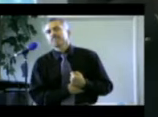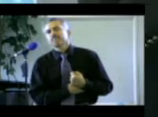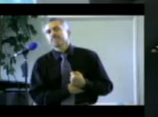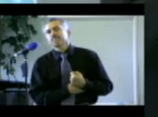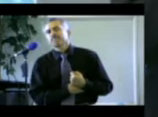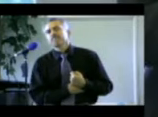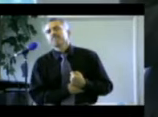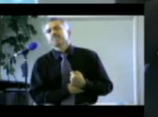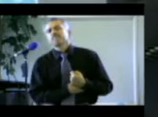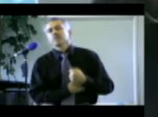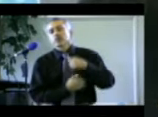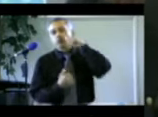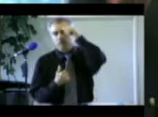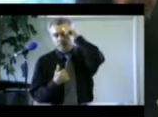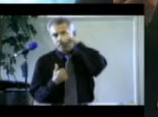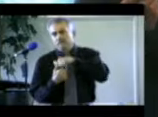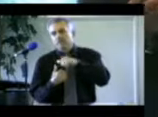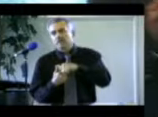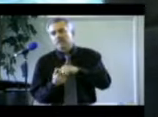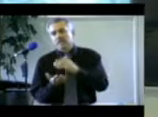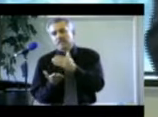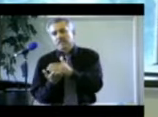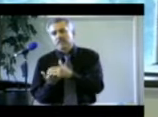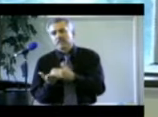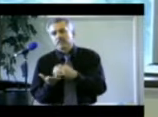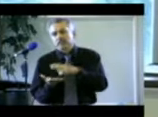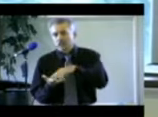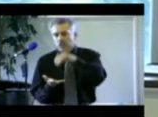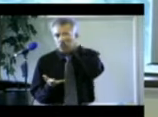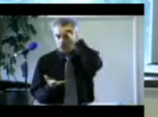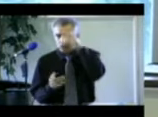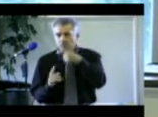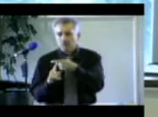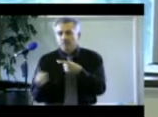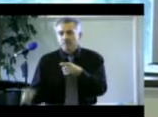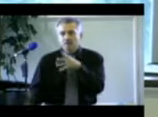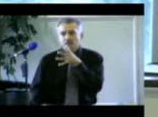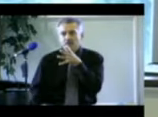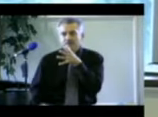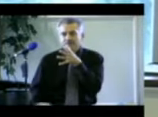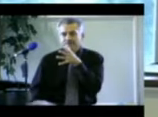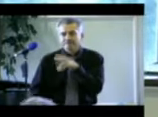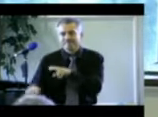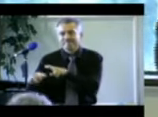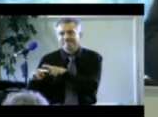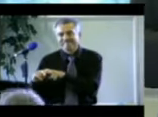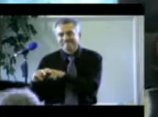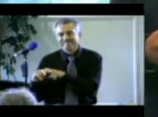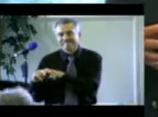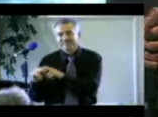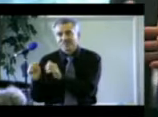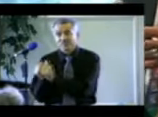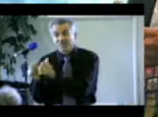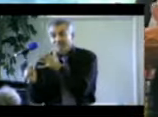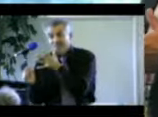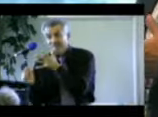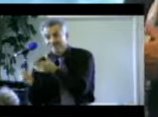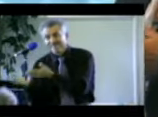he remembers the lessons that he learned at his mother's knee. And